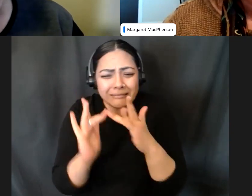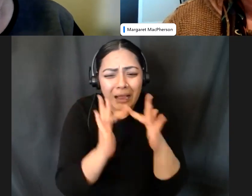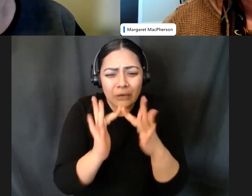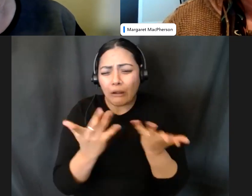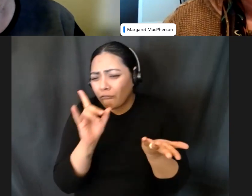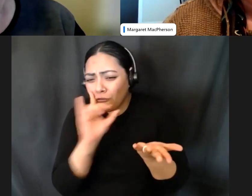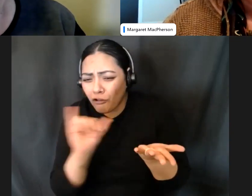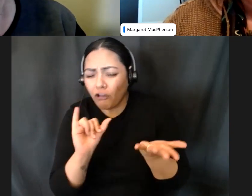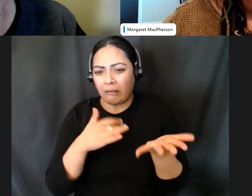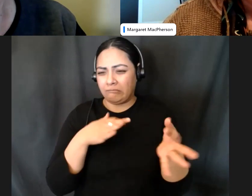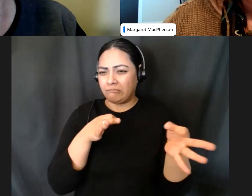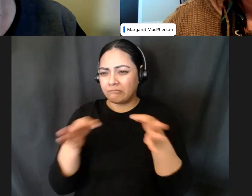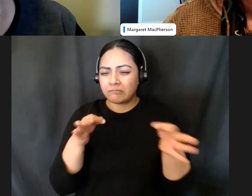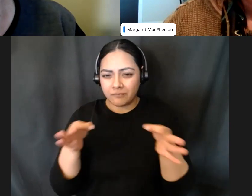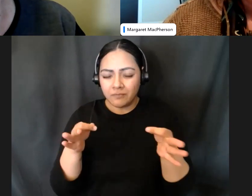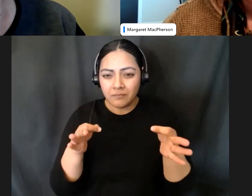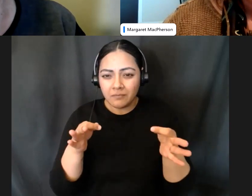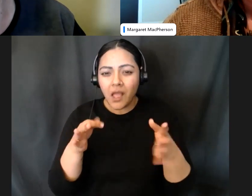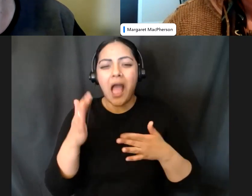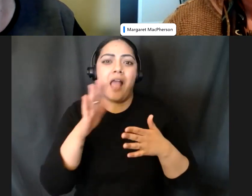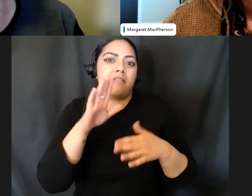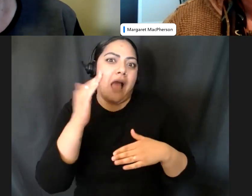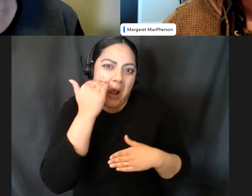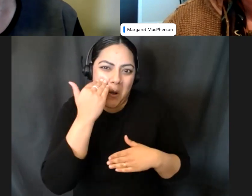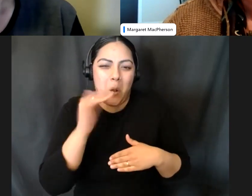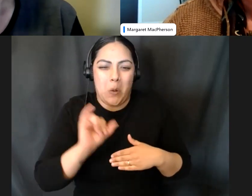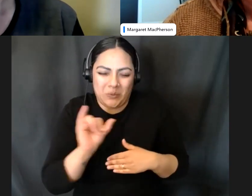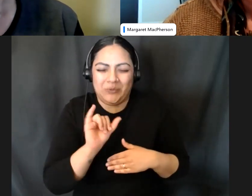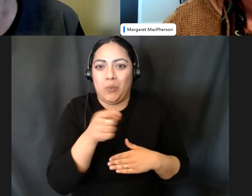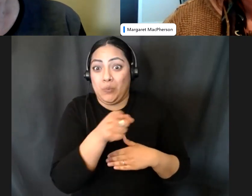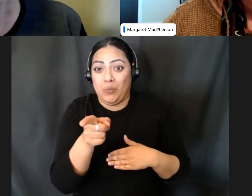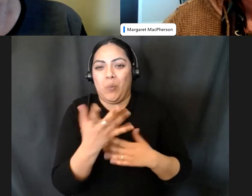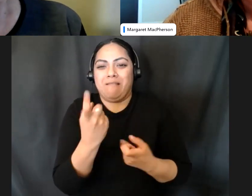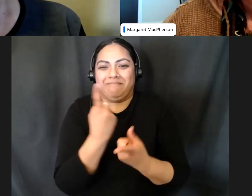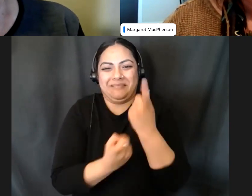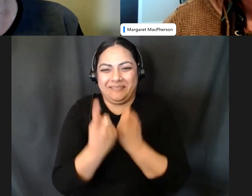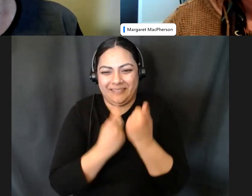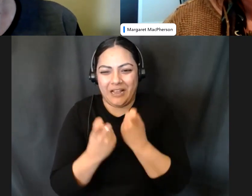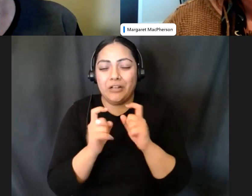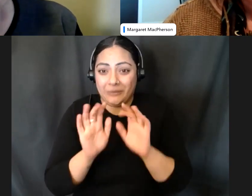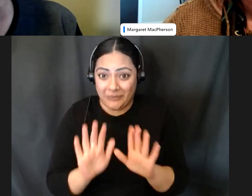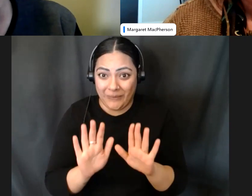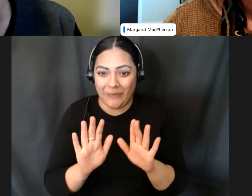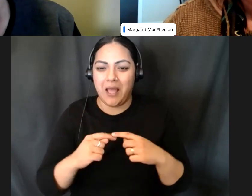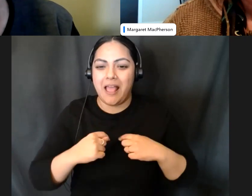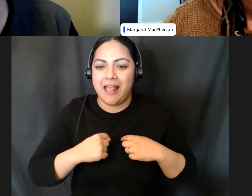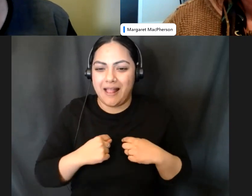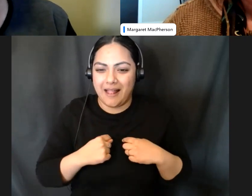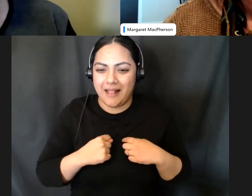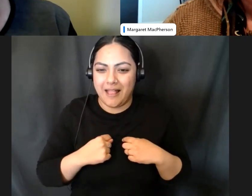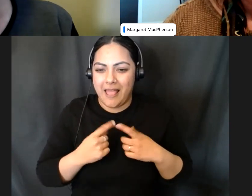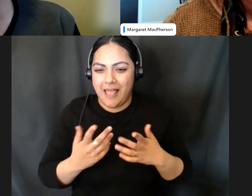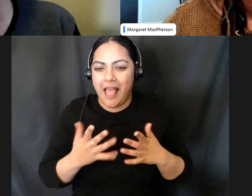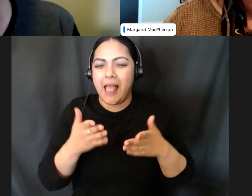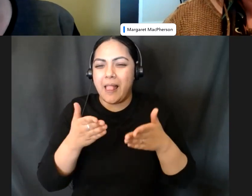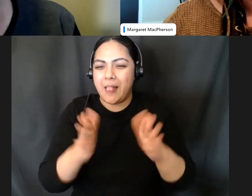And of course, I know you have questions that you want to ask. So I just let me um, lead the way,